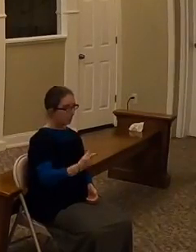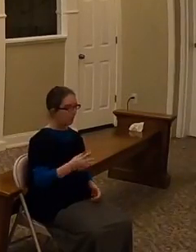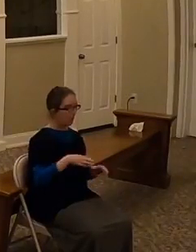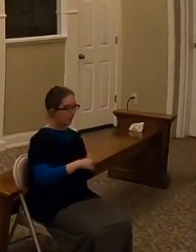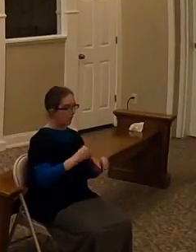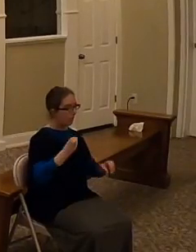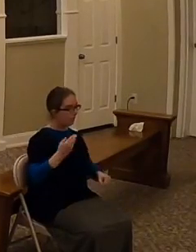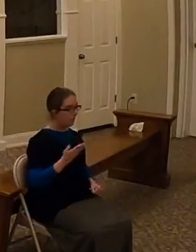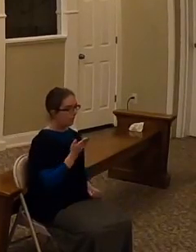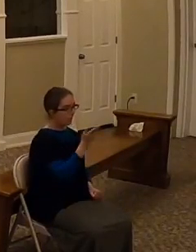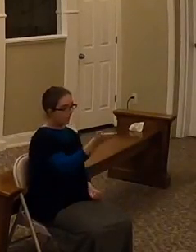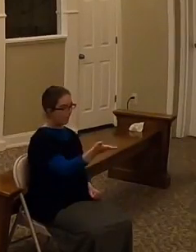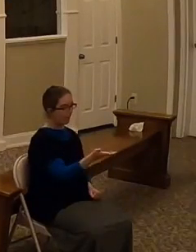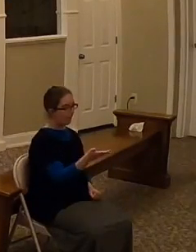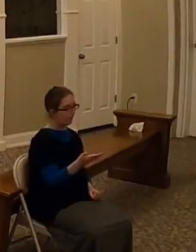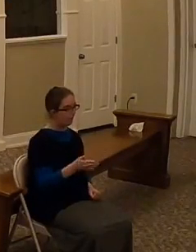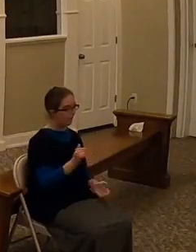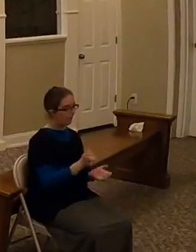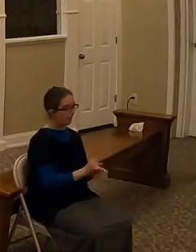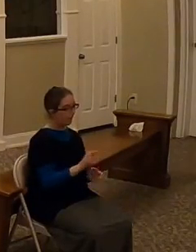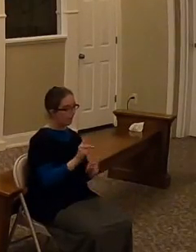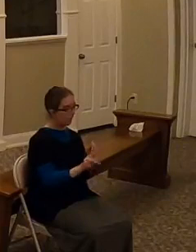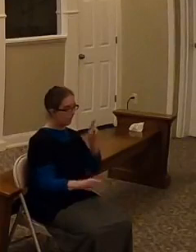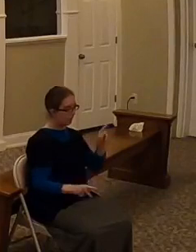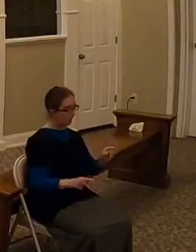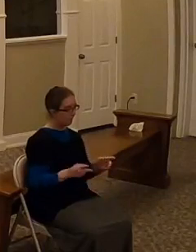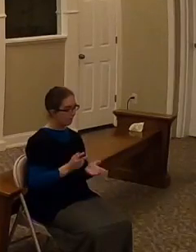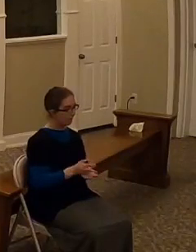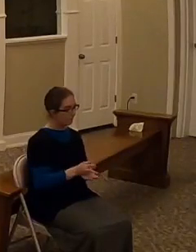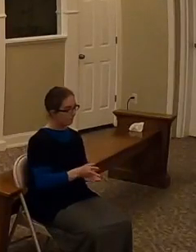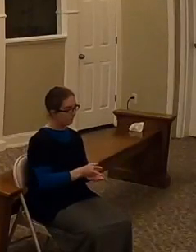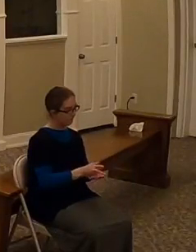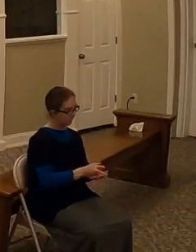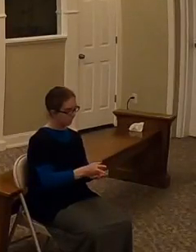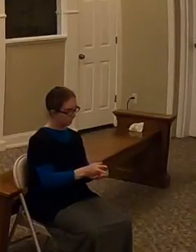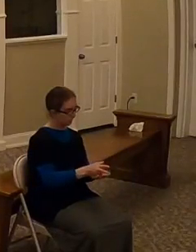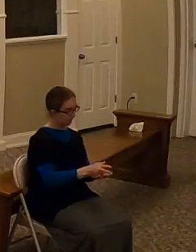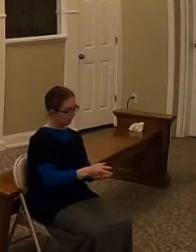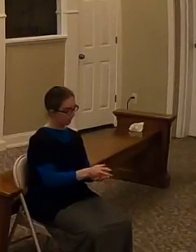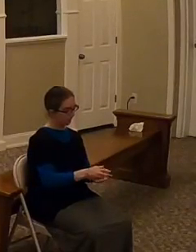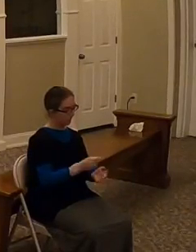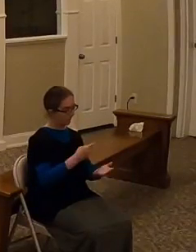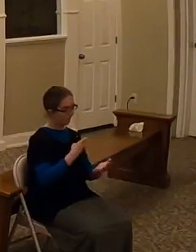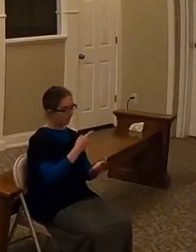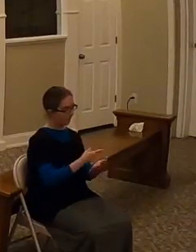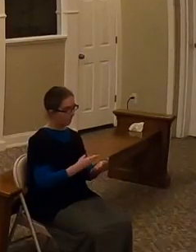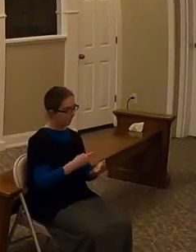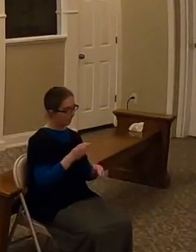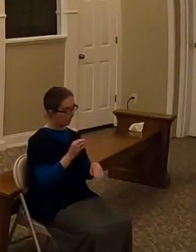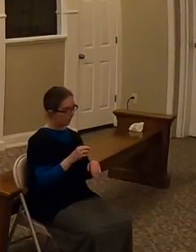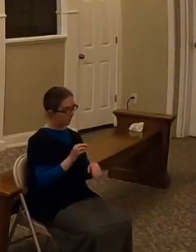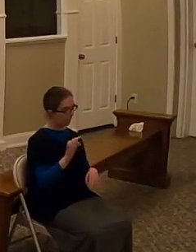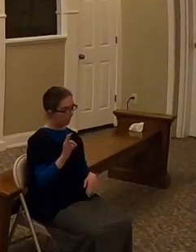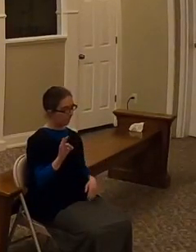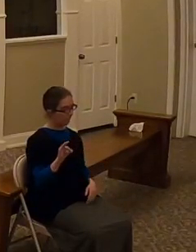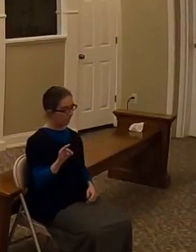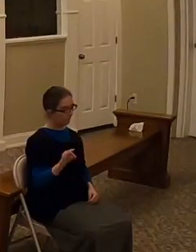out there that those guys would sail. Now, occasionally someone would get off because you